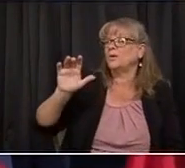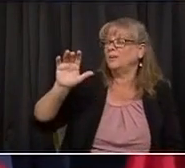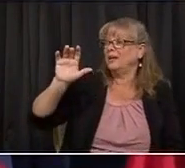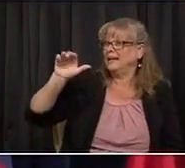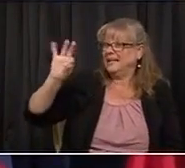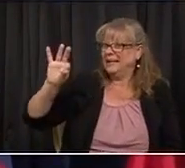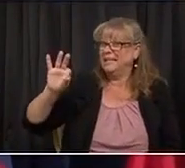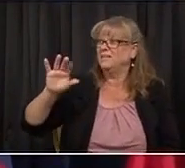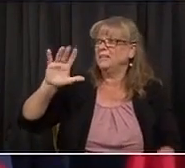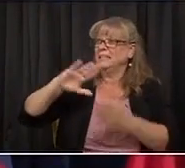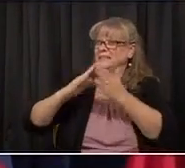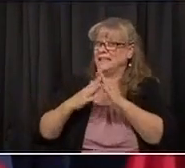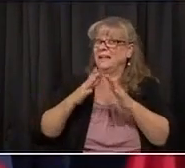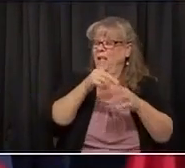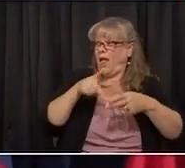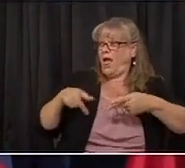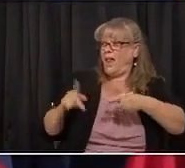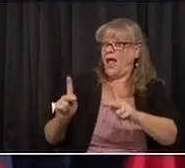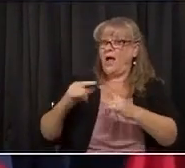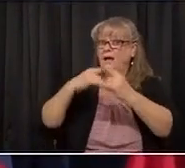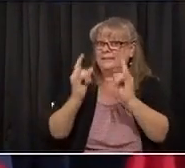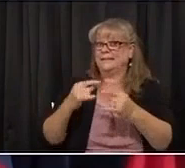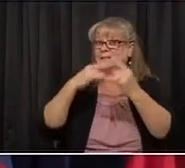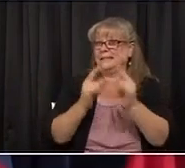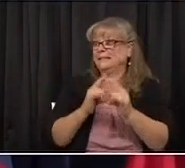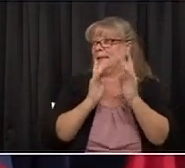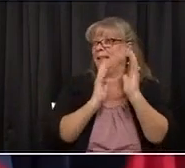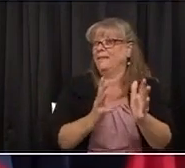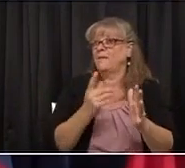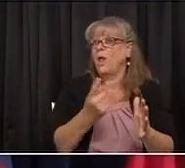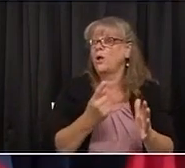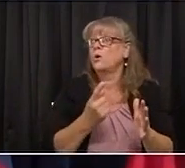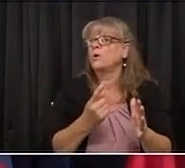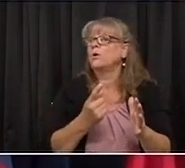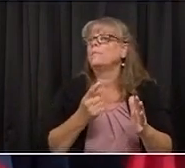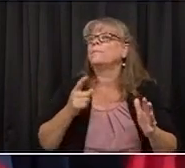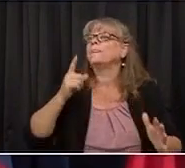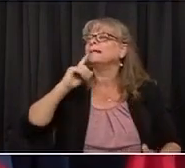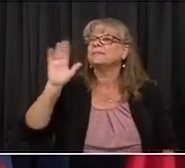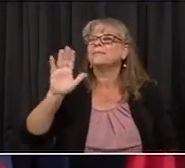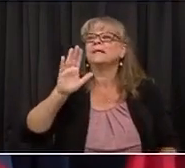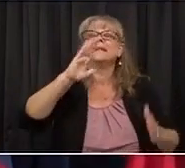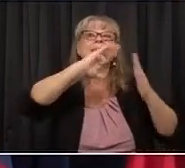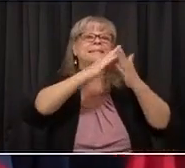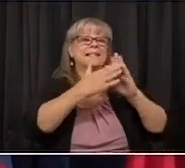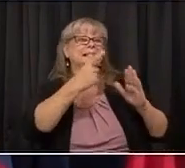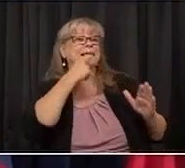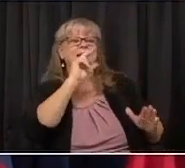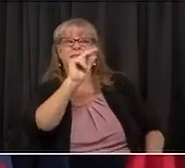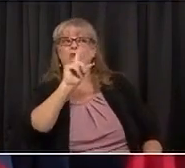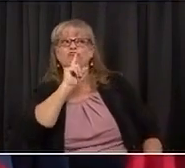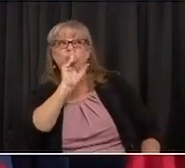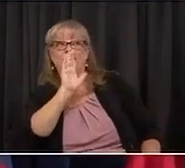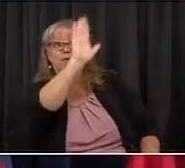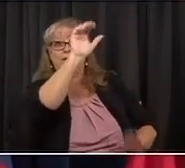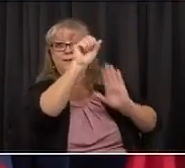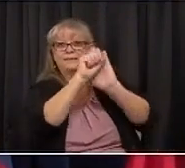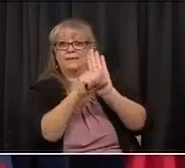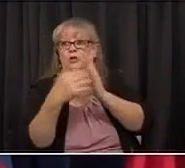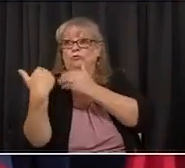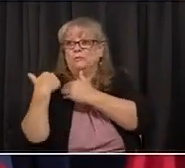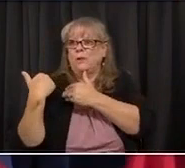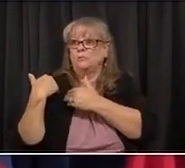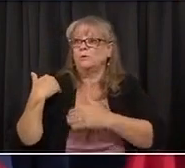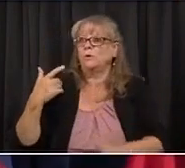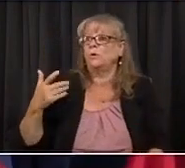want, they don't. Oh, well, they are welcome to come onto our property and remove tents. We not only welcome, I would encourage and